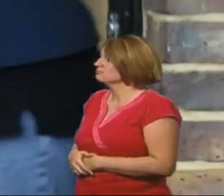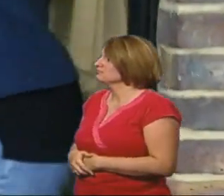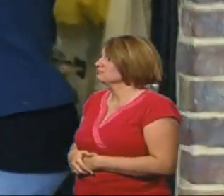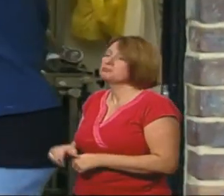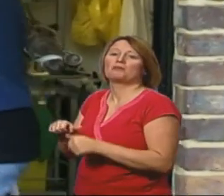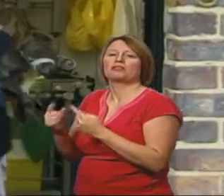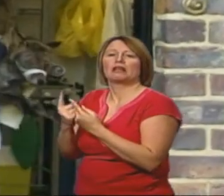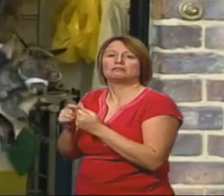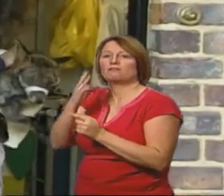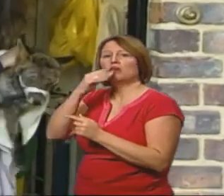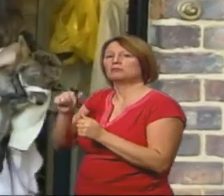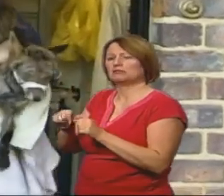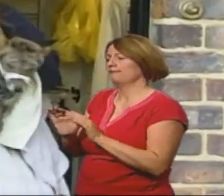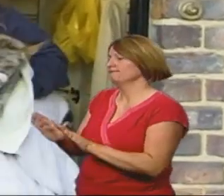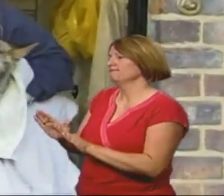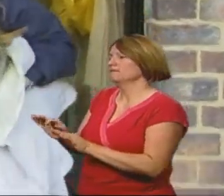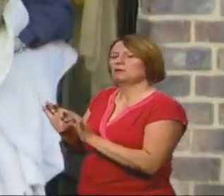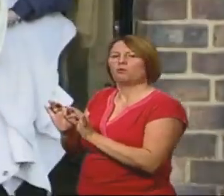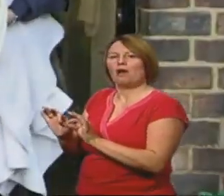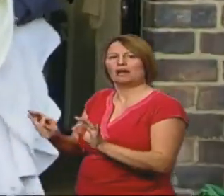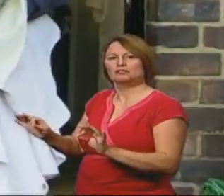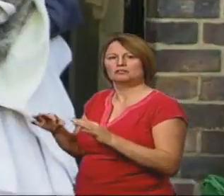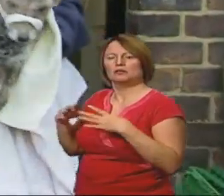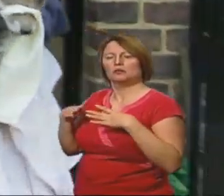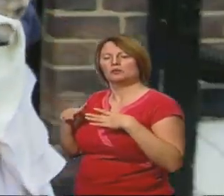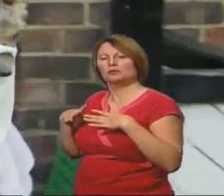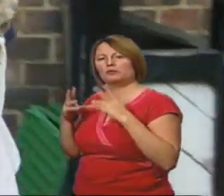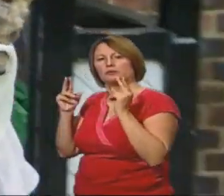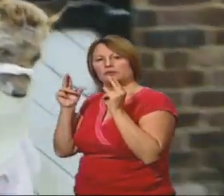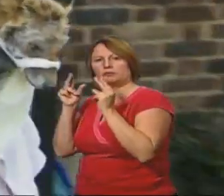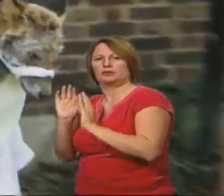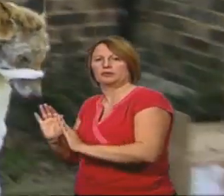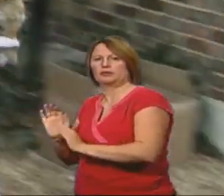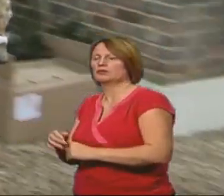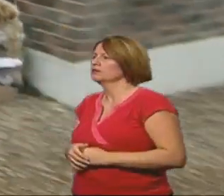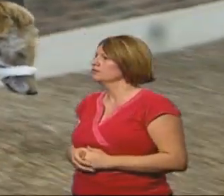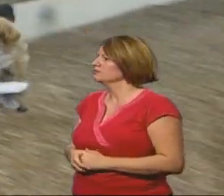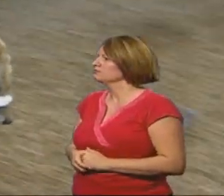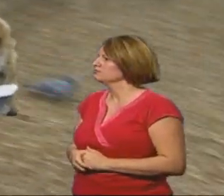The best thing for this fox now is to give it peace and quiet in one of our enclosures.